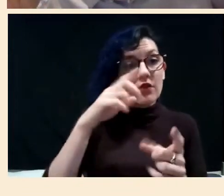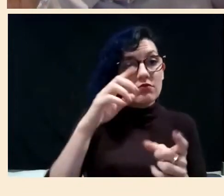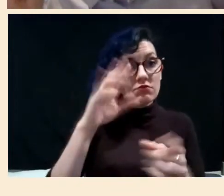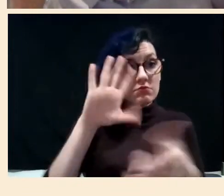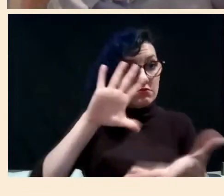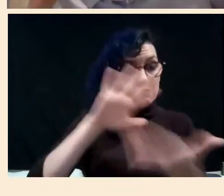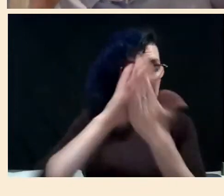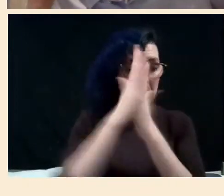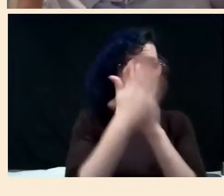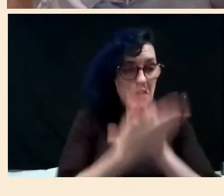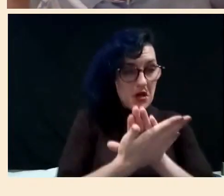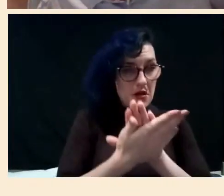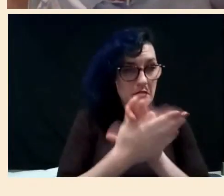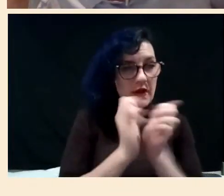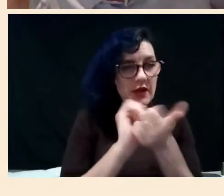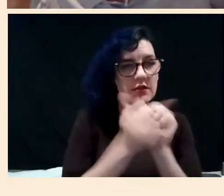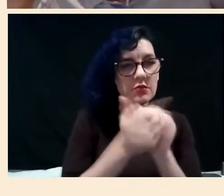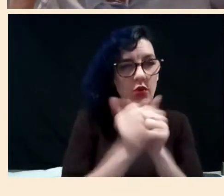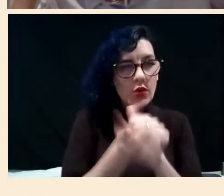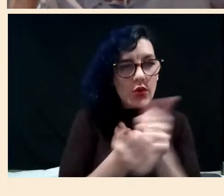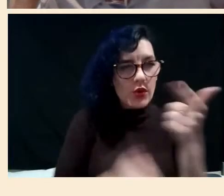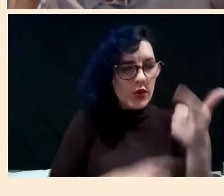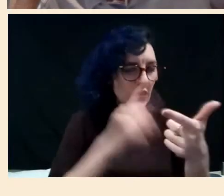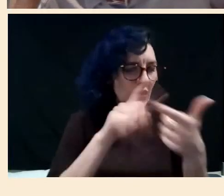Fagan, I'm going to put you on the spot.